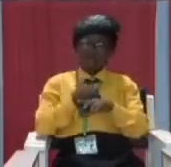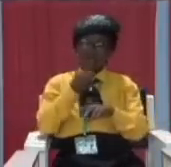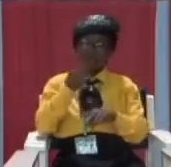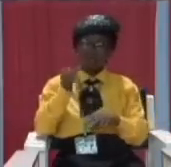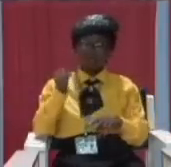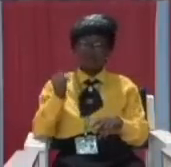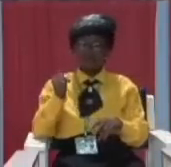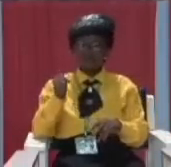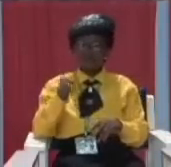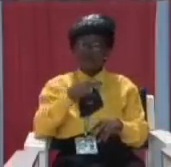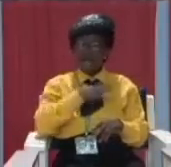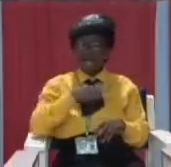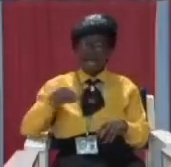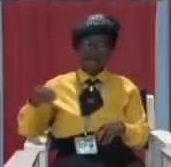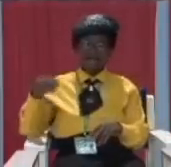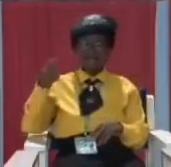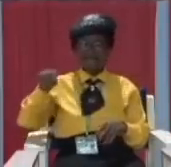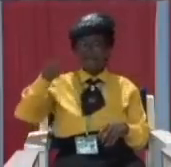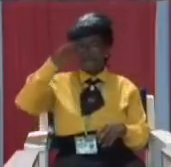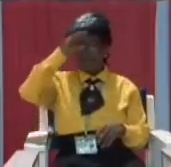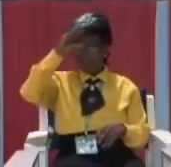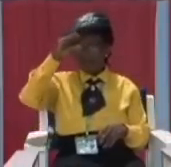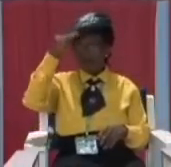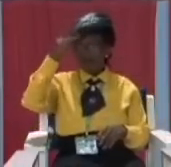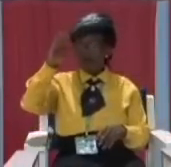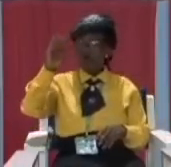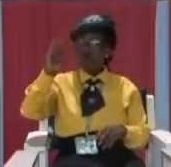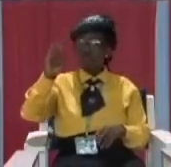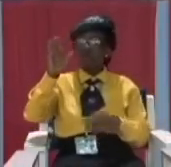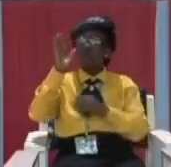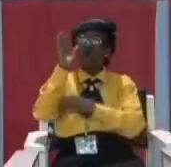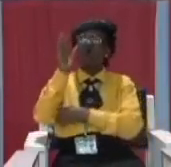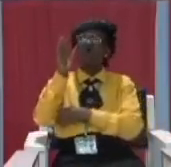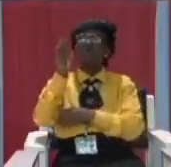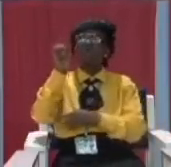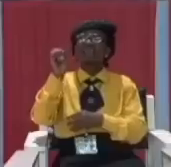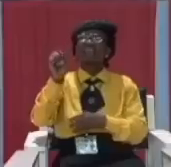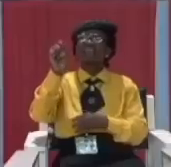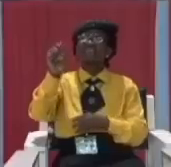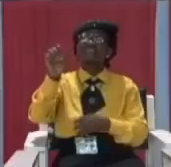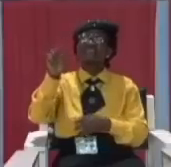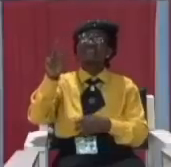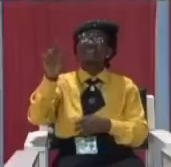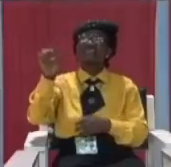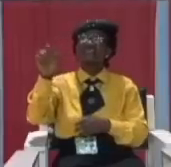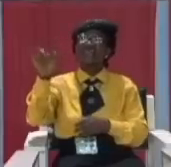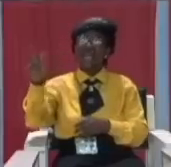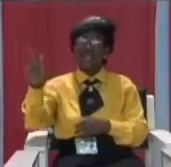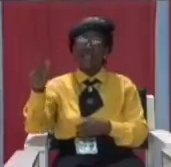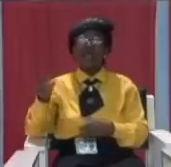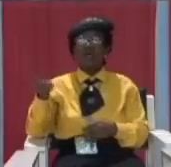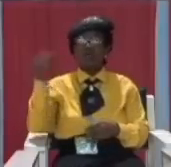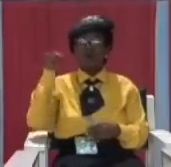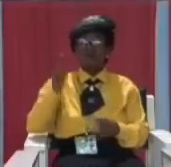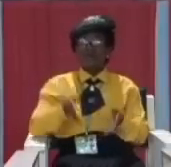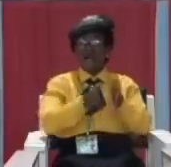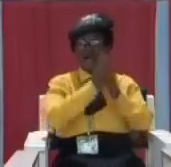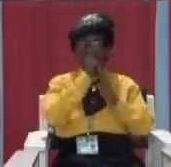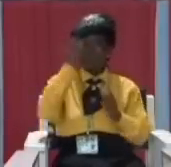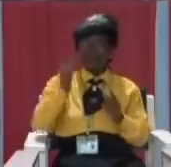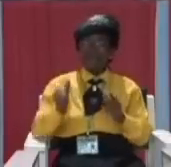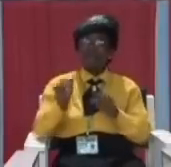And the man of God, Ezekiel, was asked by God, these bones, can they live?